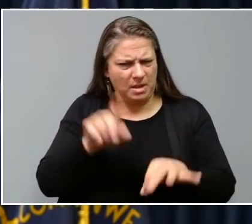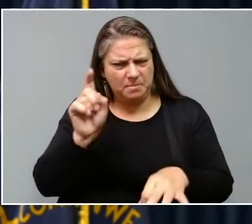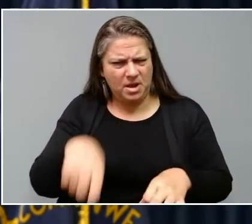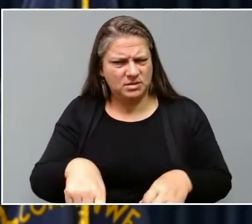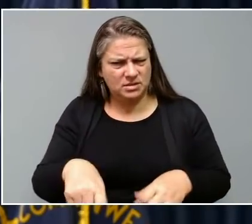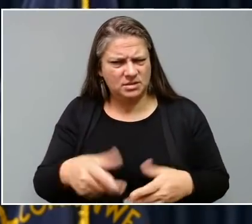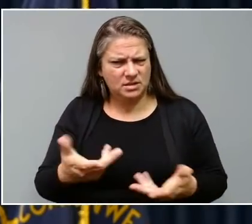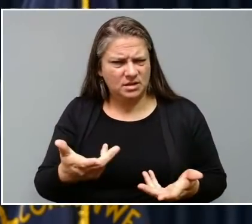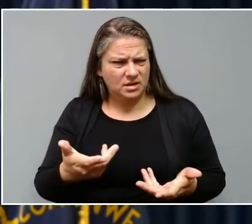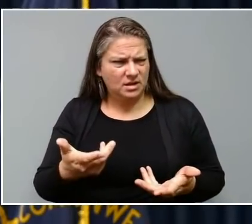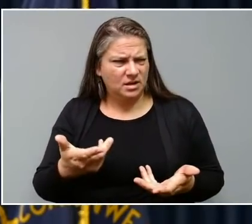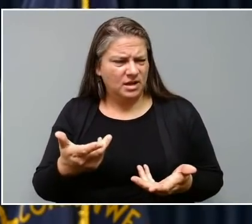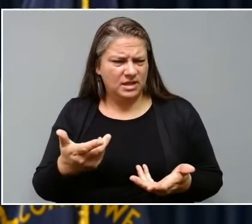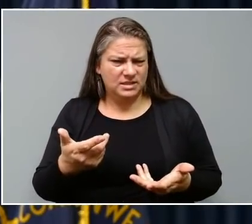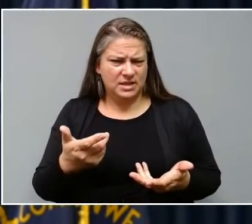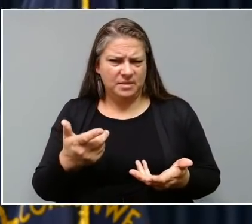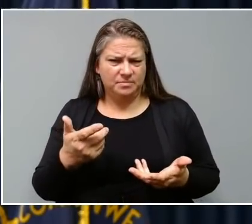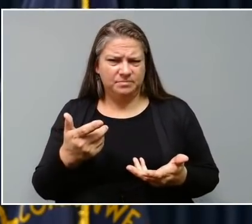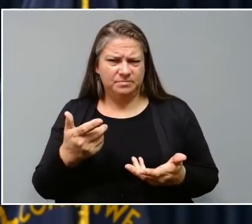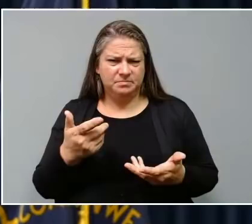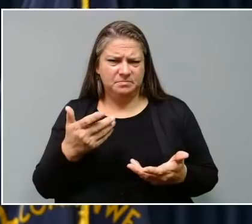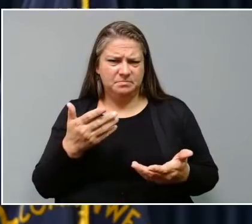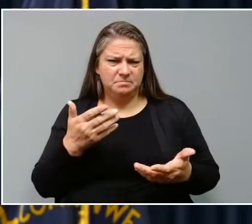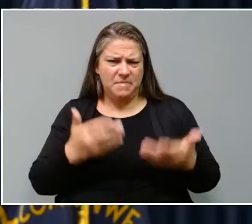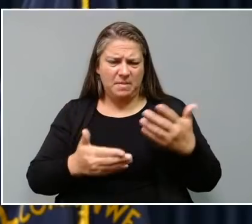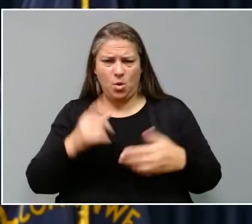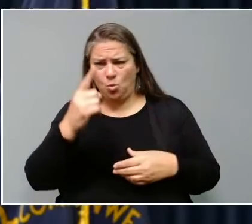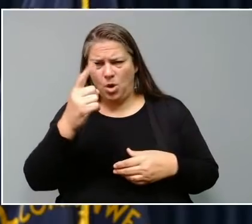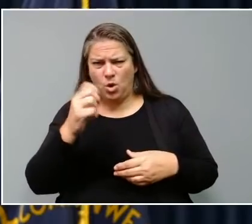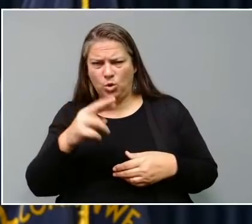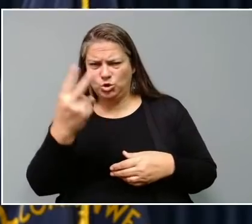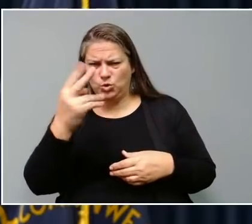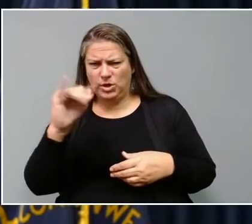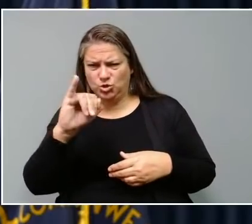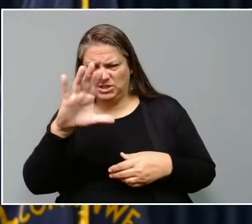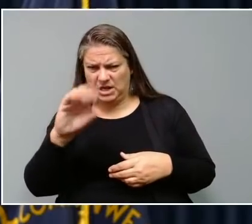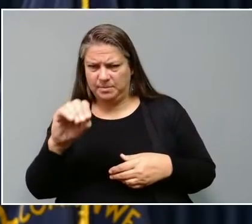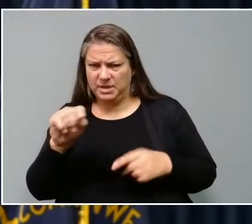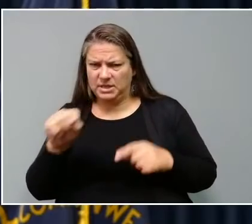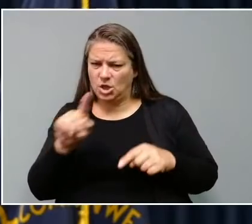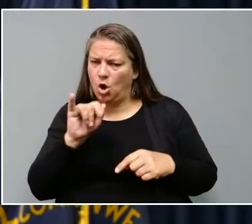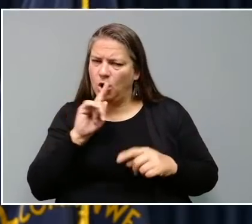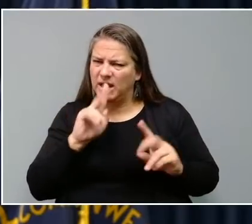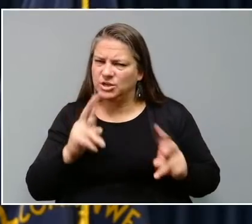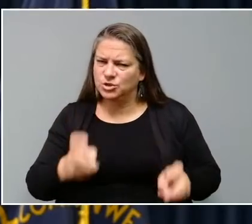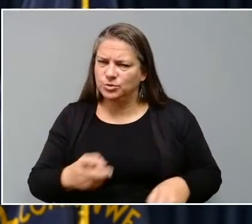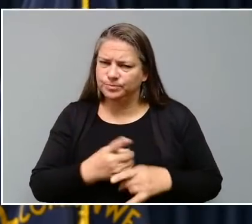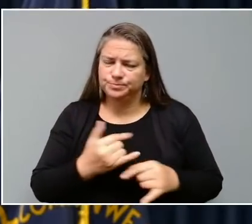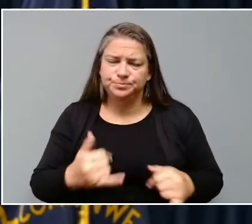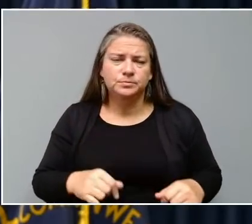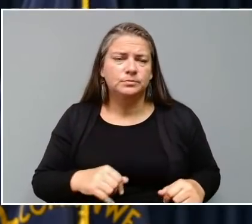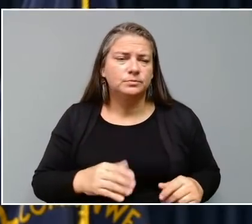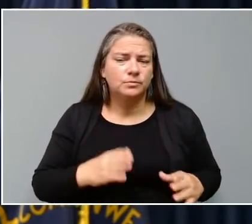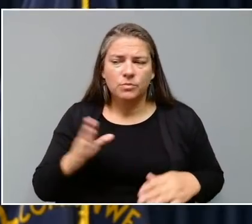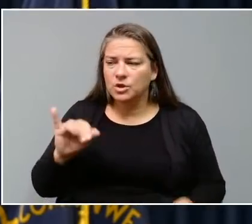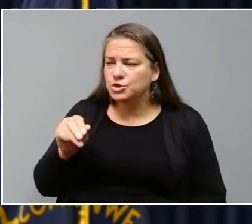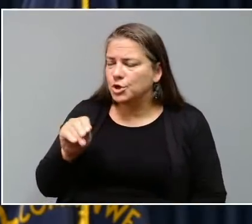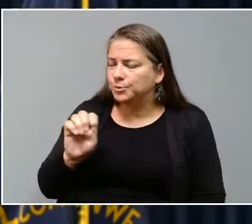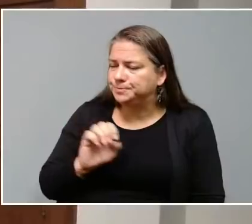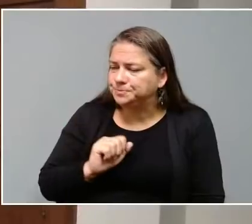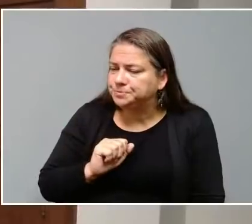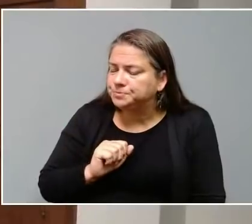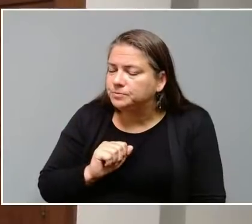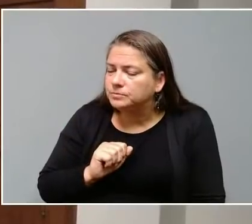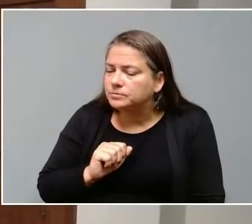primarily one or maybe two insurance companies that are at issue. Joe. So back to the